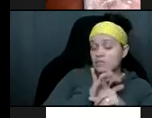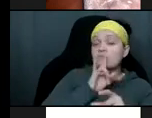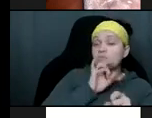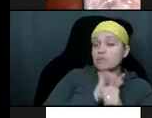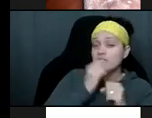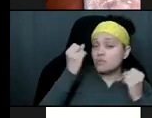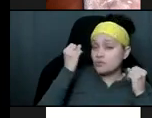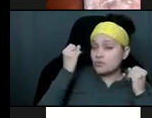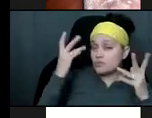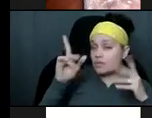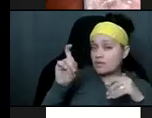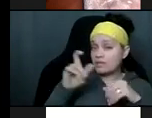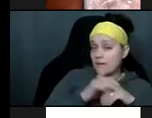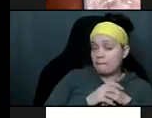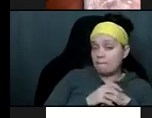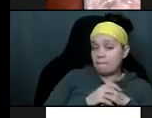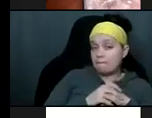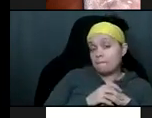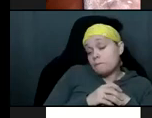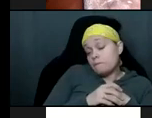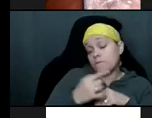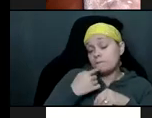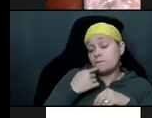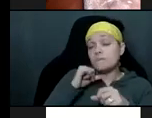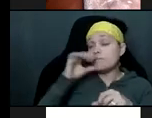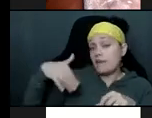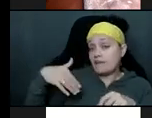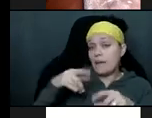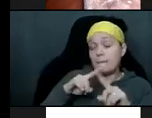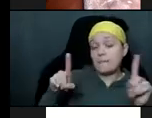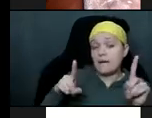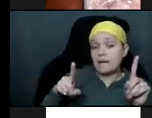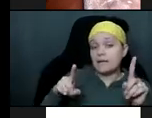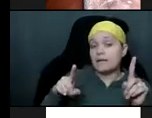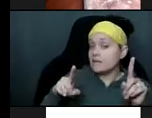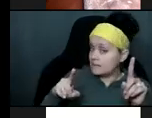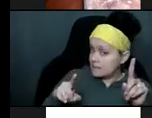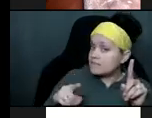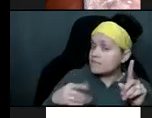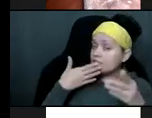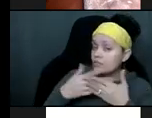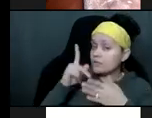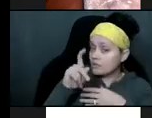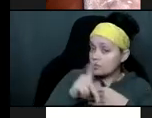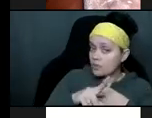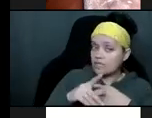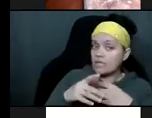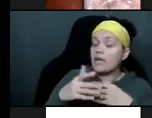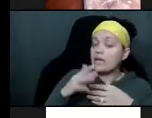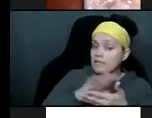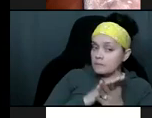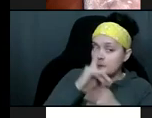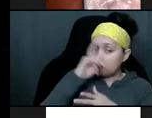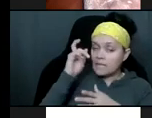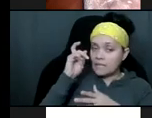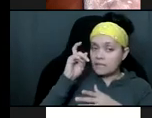too many? I would say not yet, but it's a legitimate question. And it is because